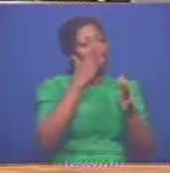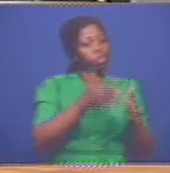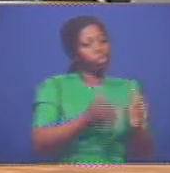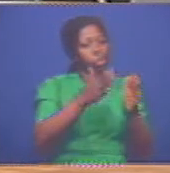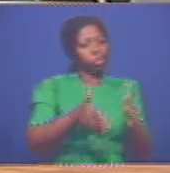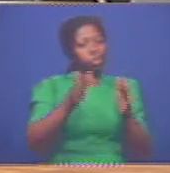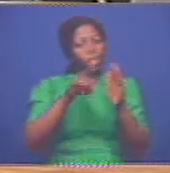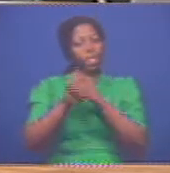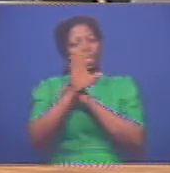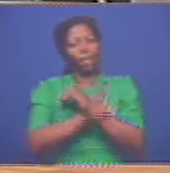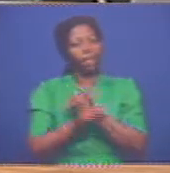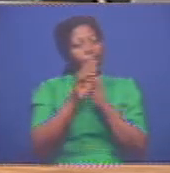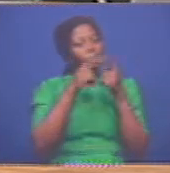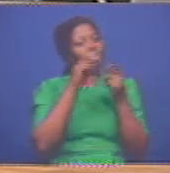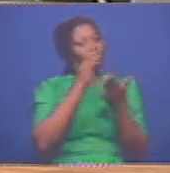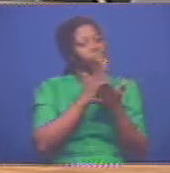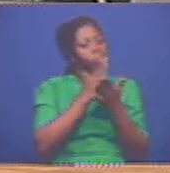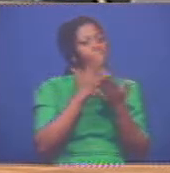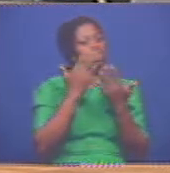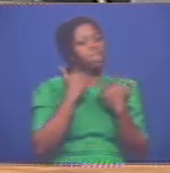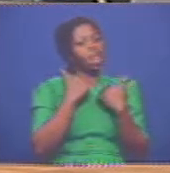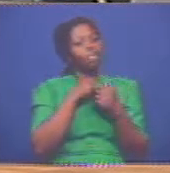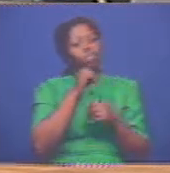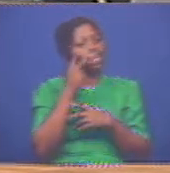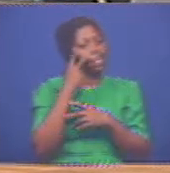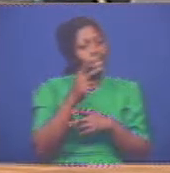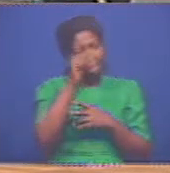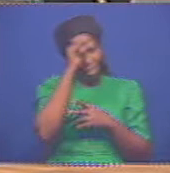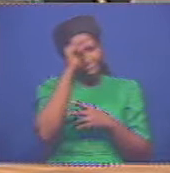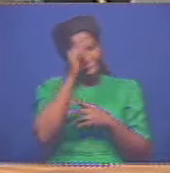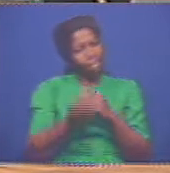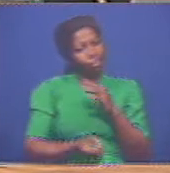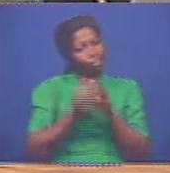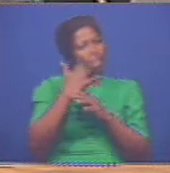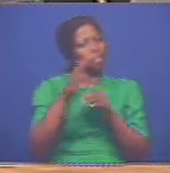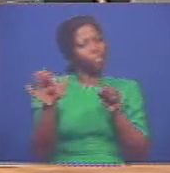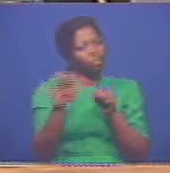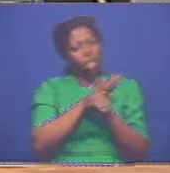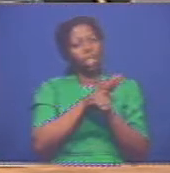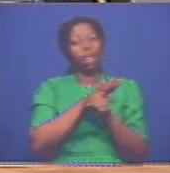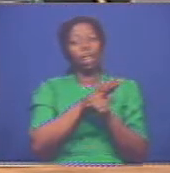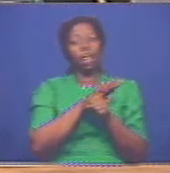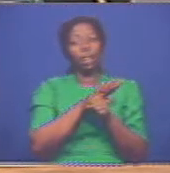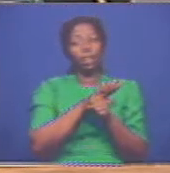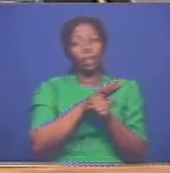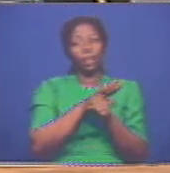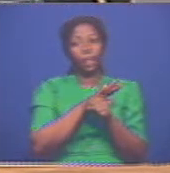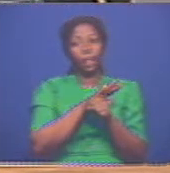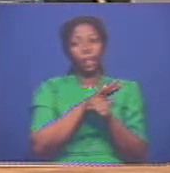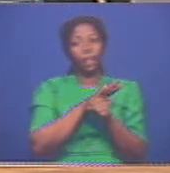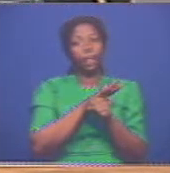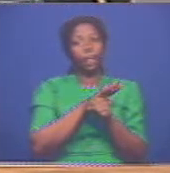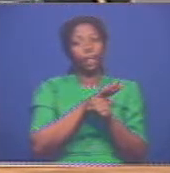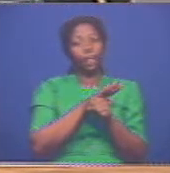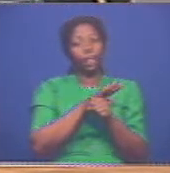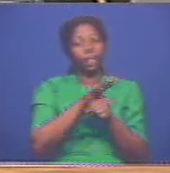this country. But still, we are yet to see the government, you know, coming up with a comprehensive public